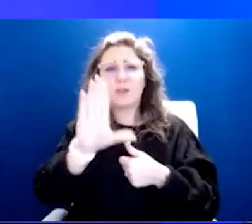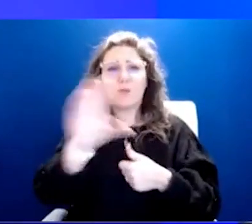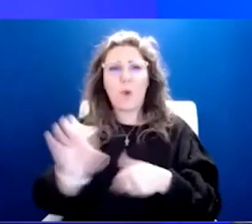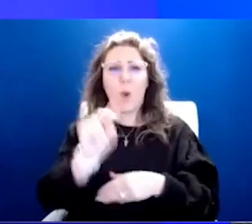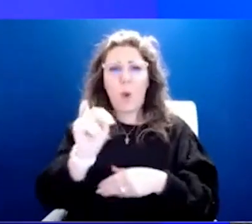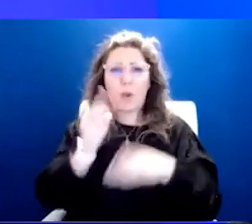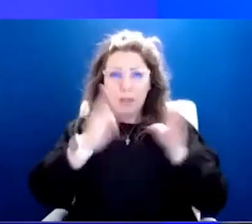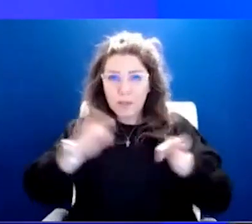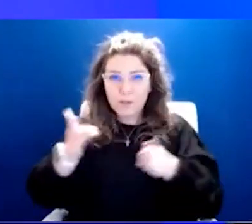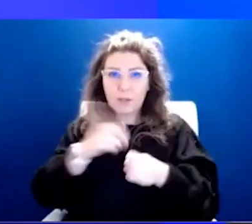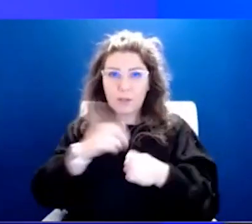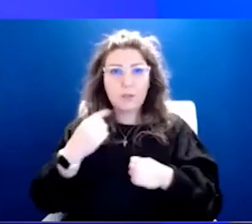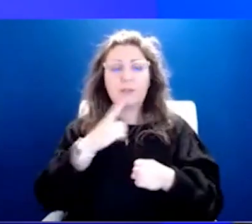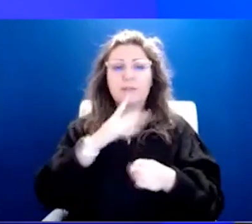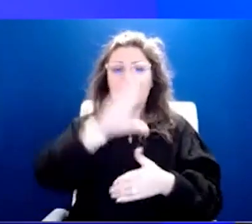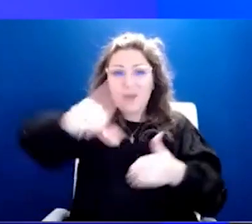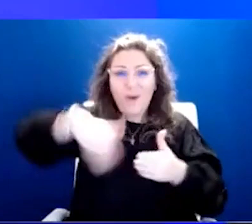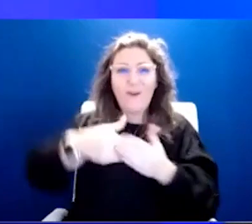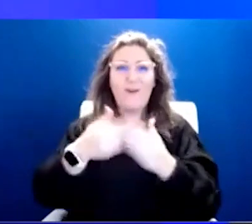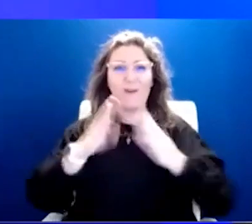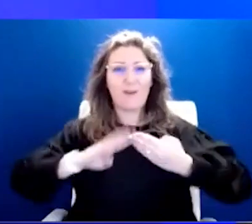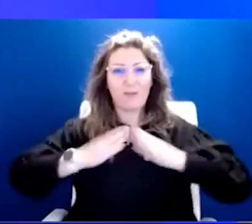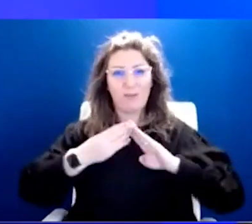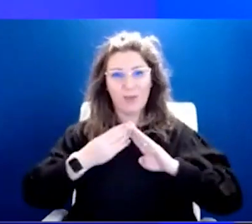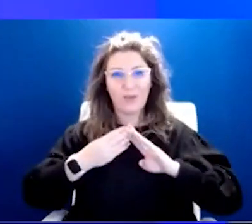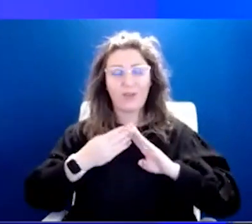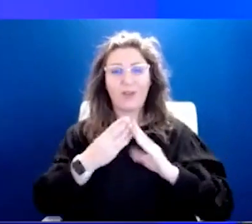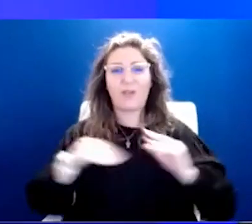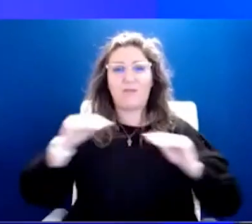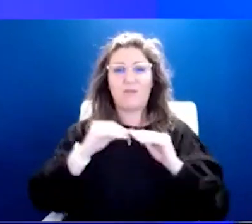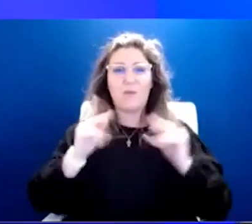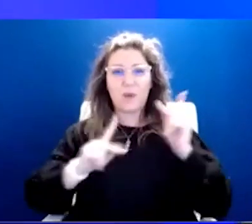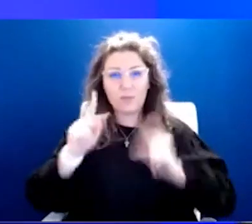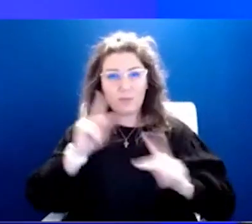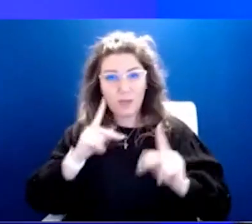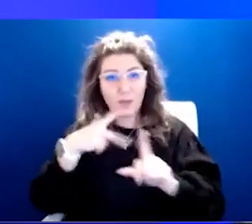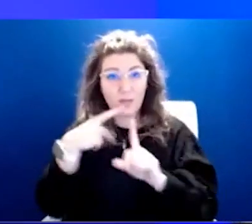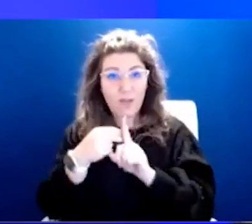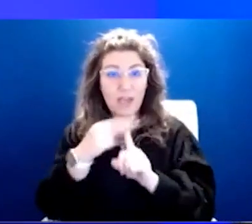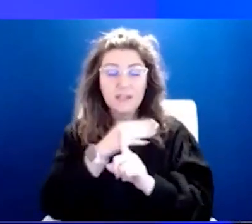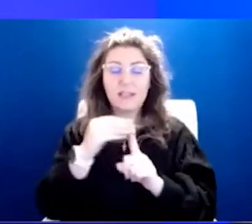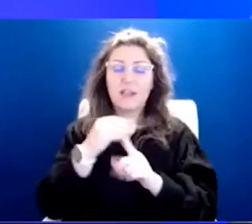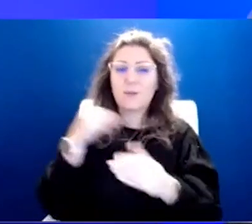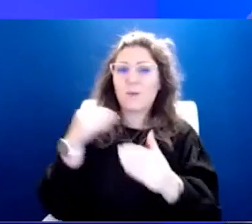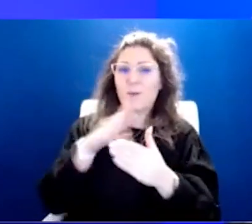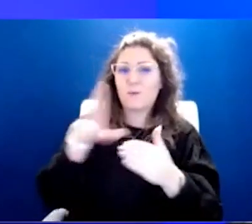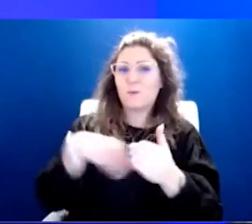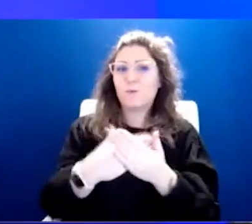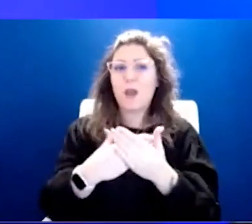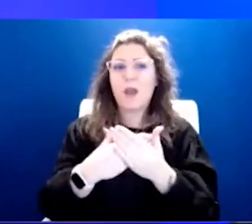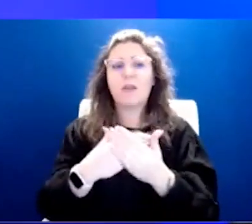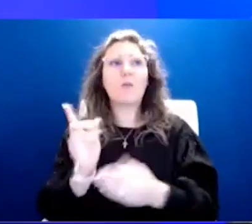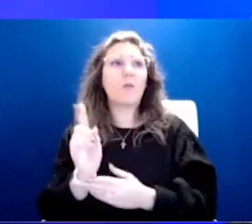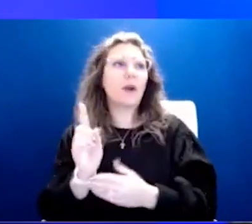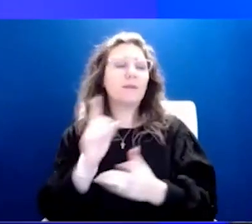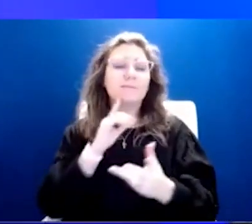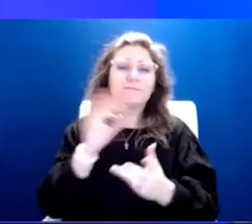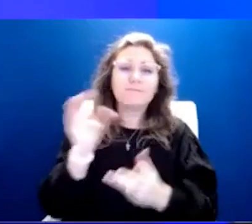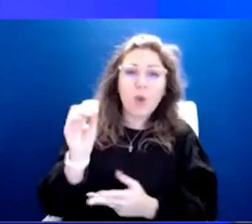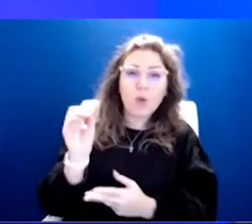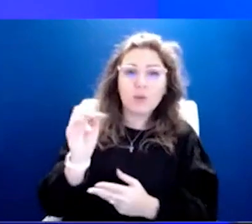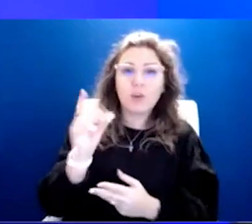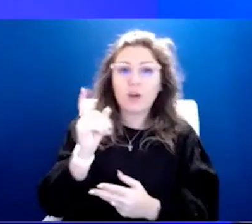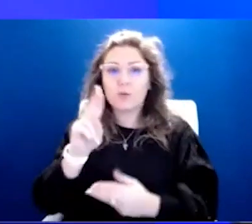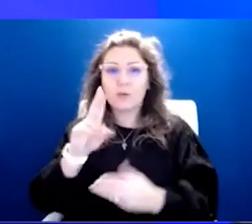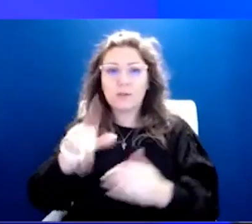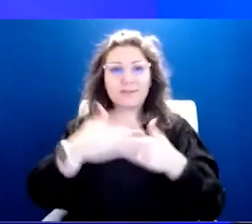about the entire community. The more people who are vaccinated, the closer we get to a place where Omicron or the next variant